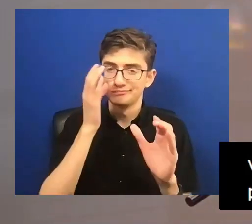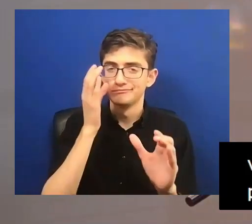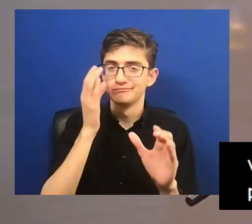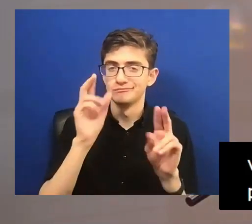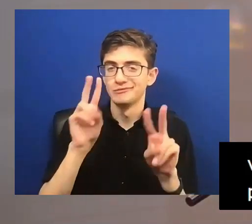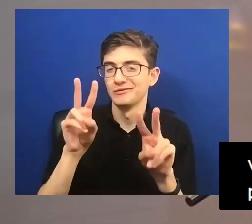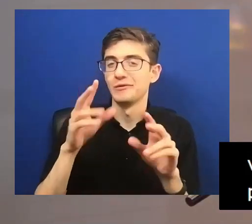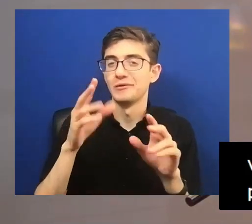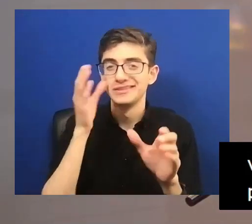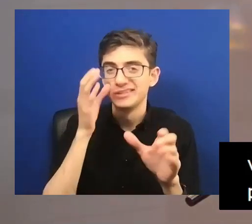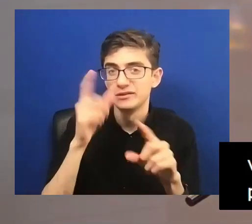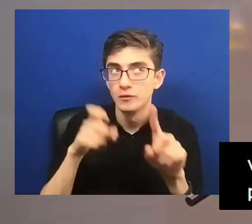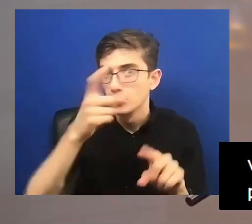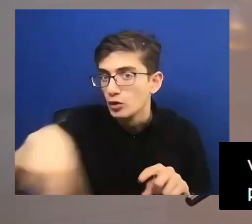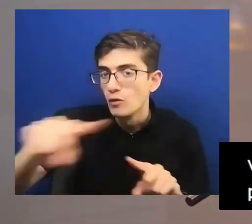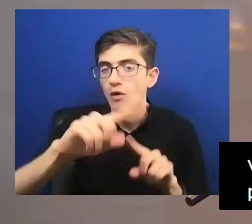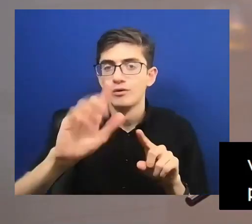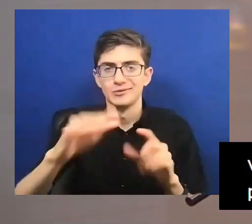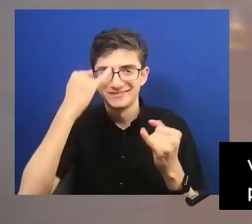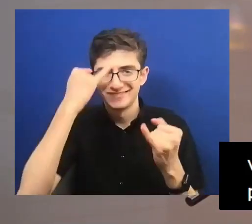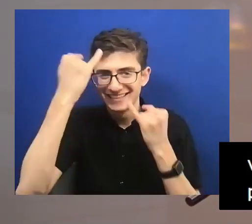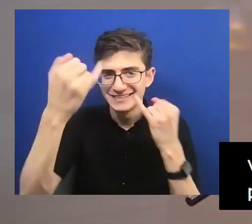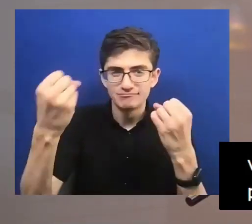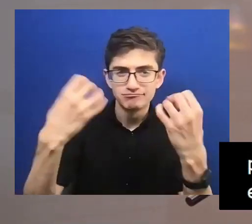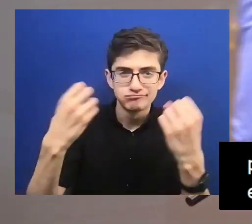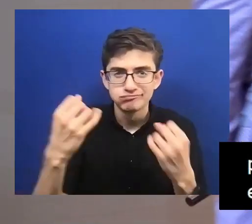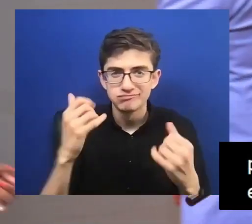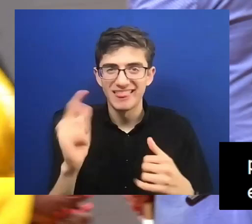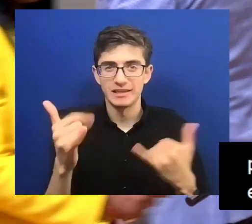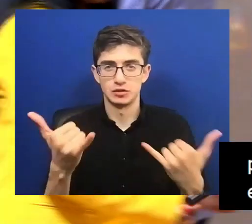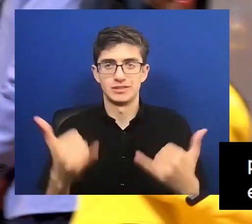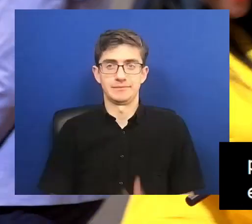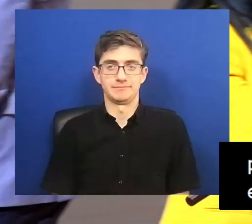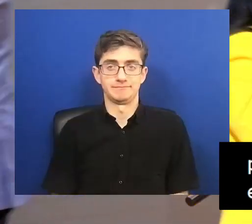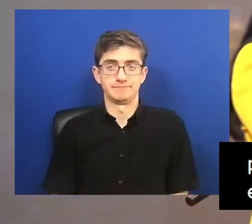incredible ideas on how to close the digital divide.